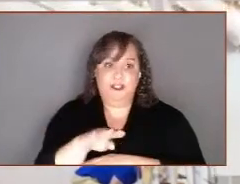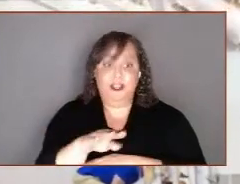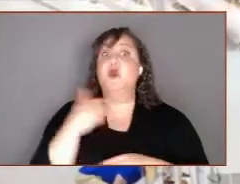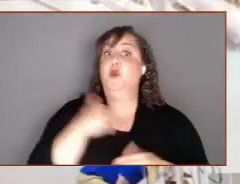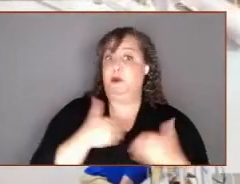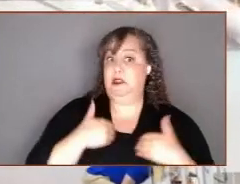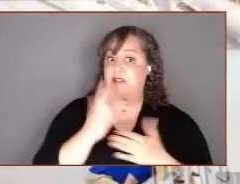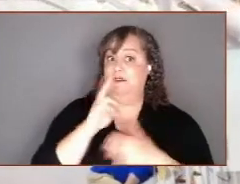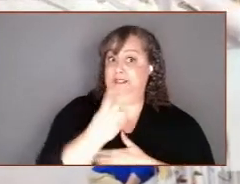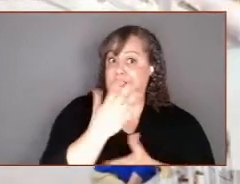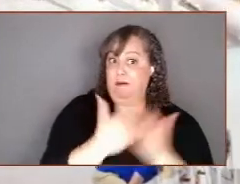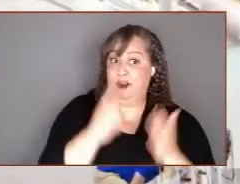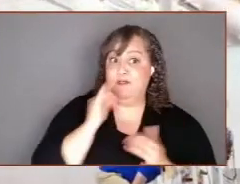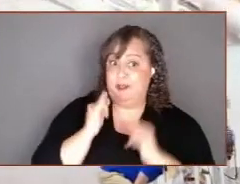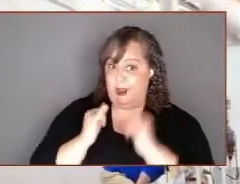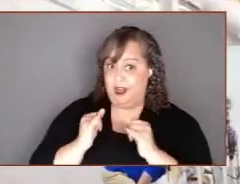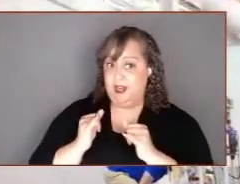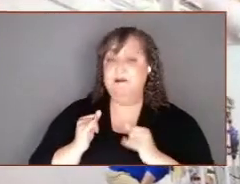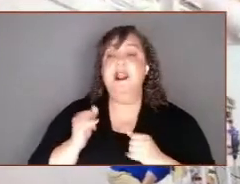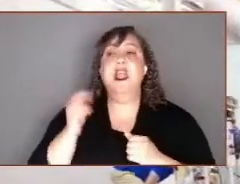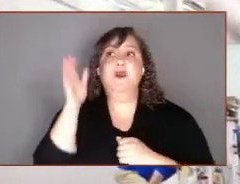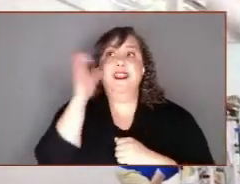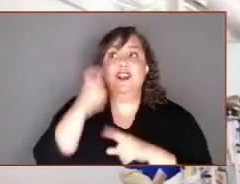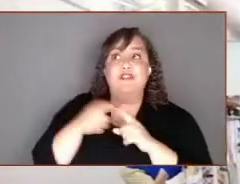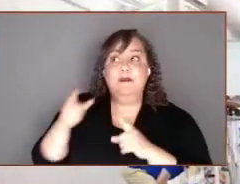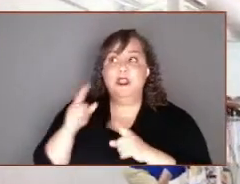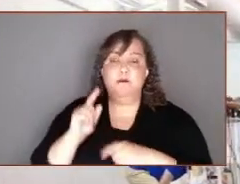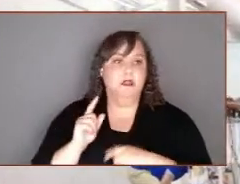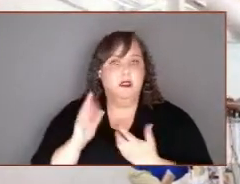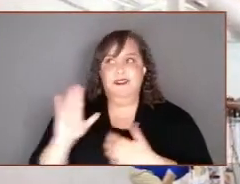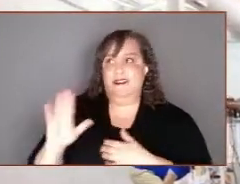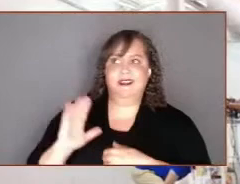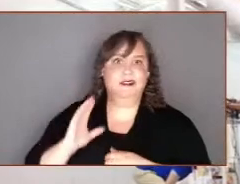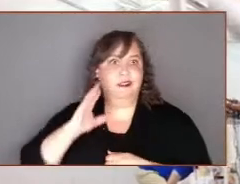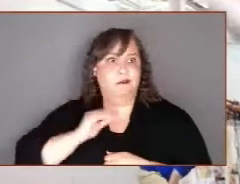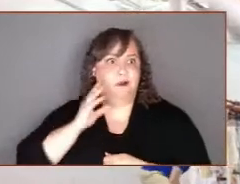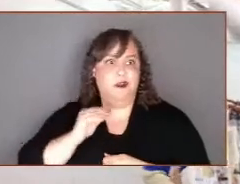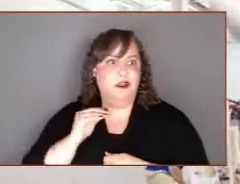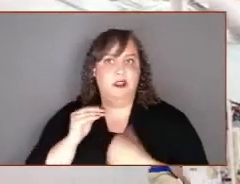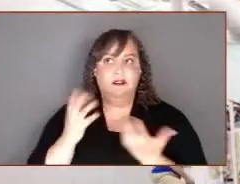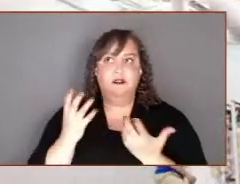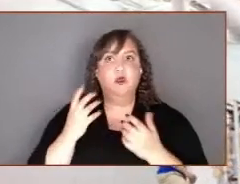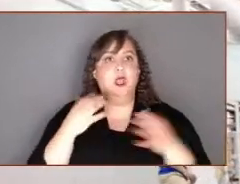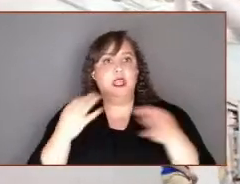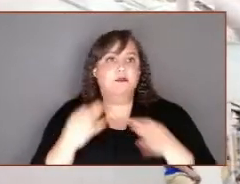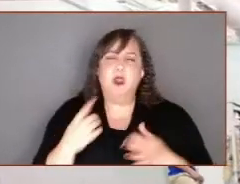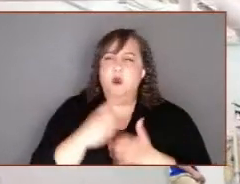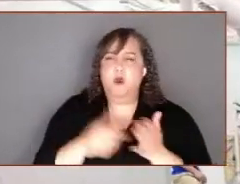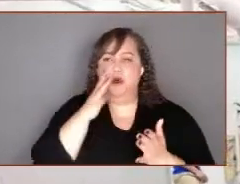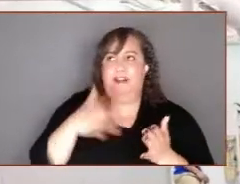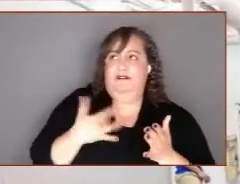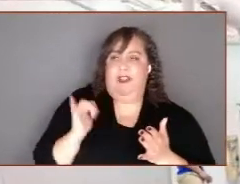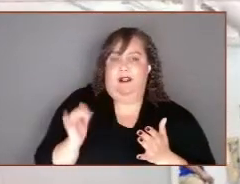and we get to hear from him firsthand what it would be like to actually be using this technology on the moon one day. So stay with us. You don't want to